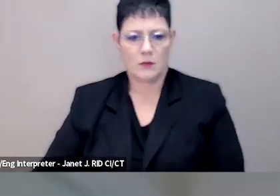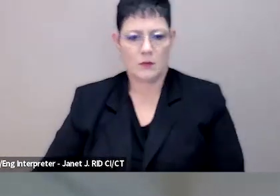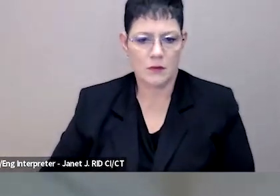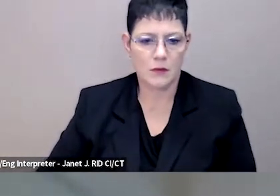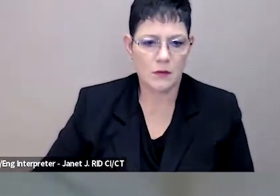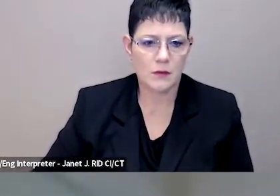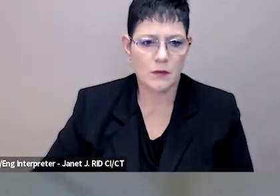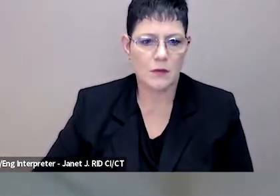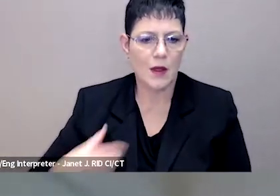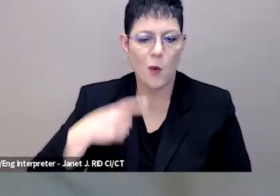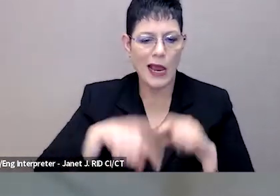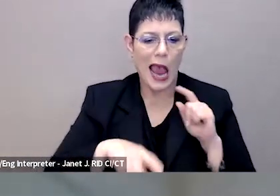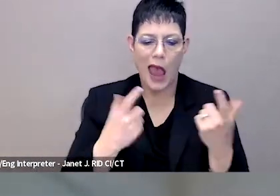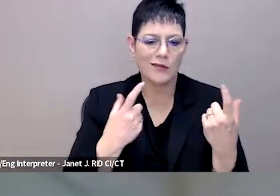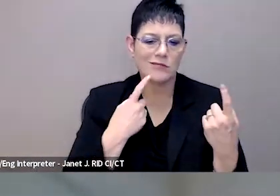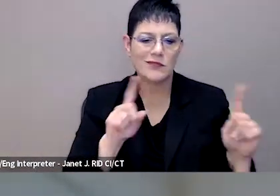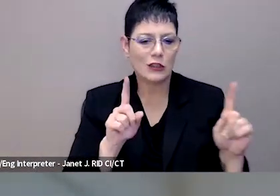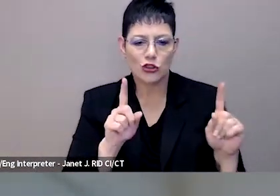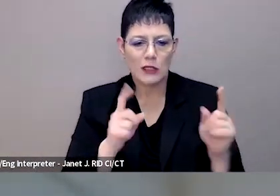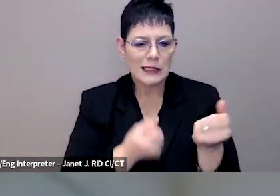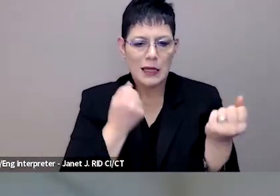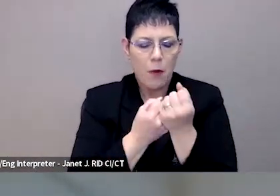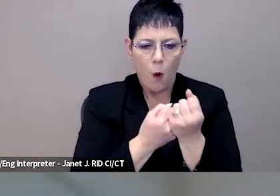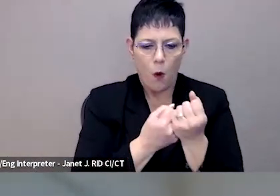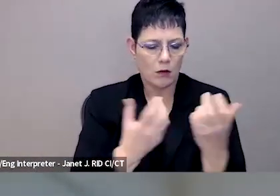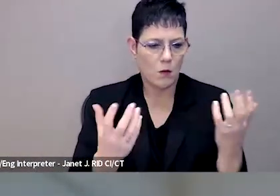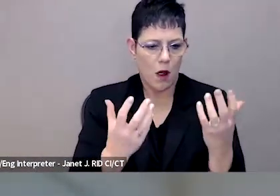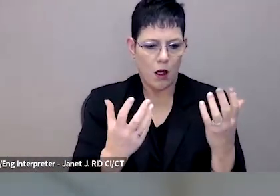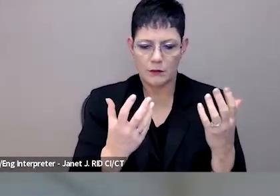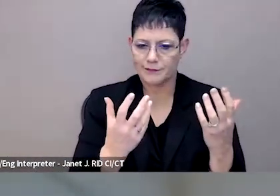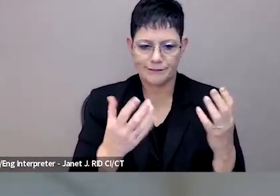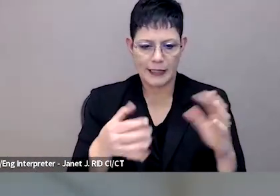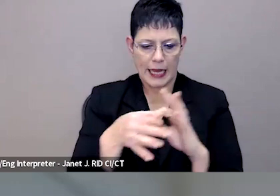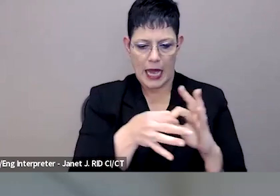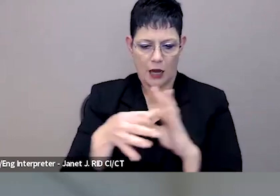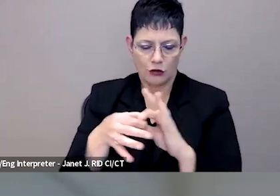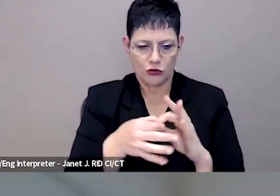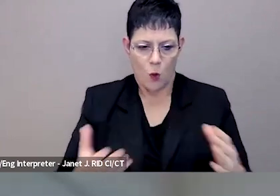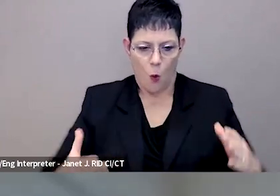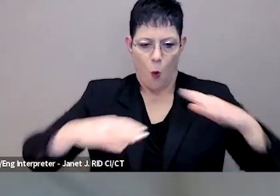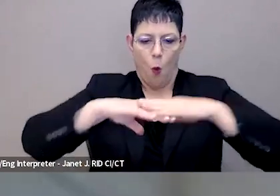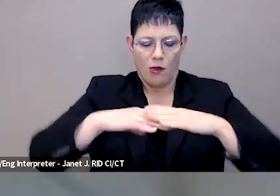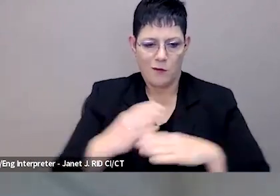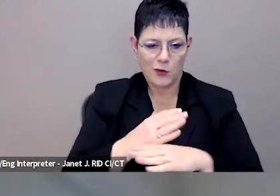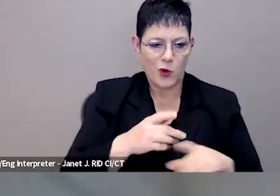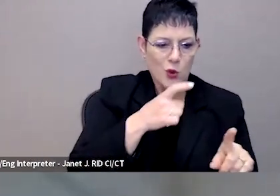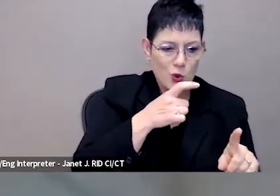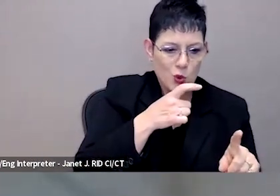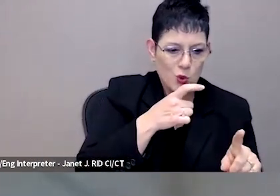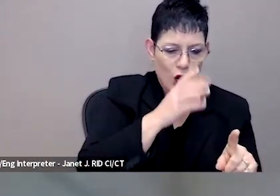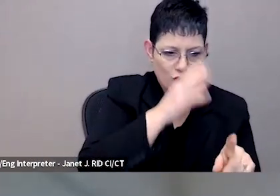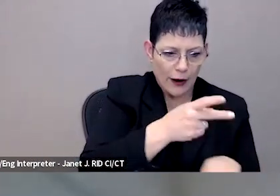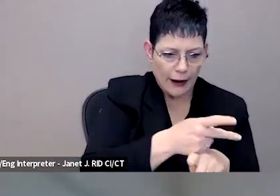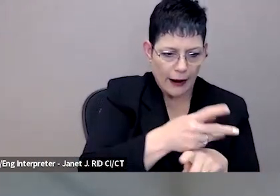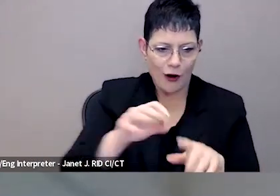overall, and support the interconnection and overlap between family caregivers and direct